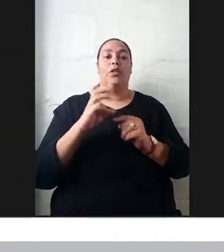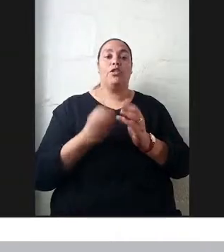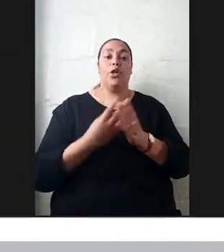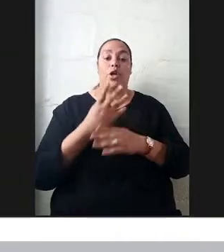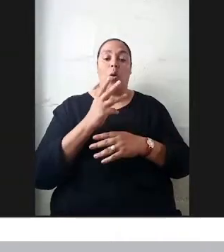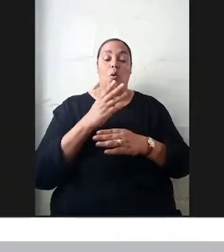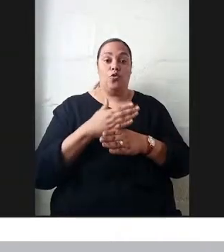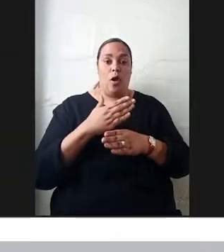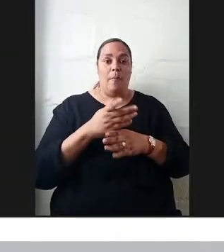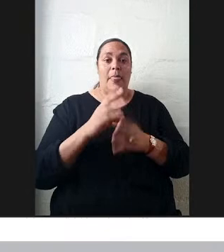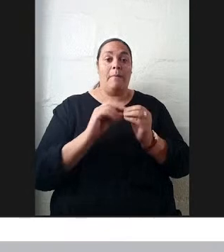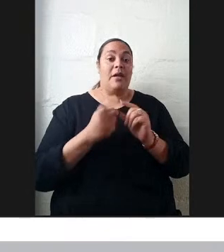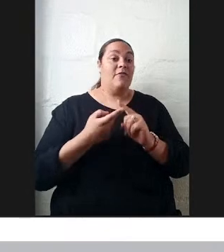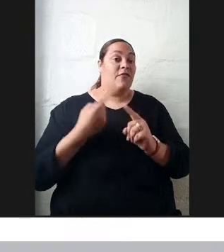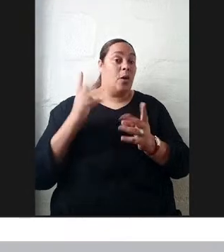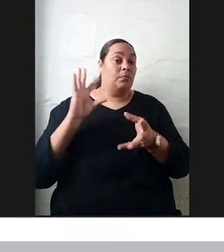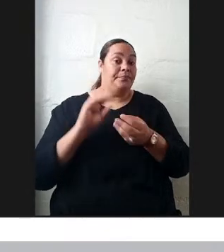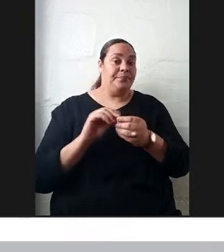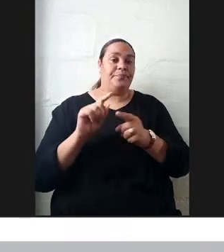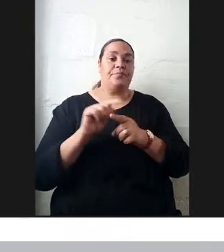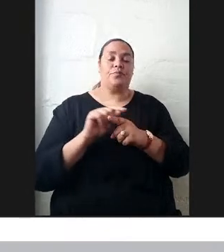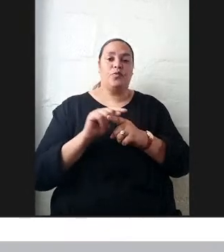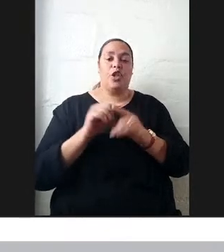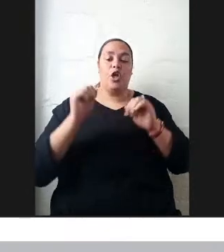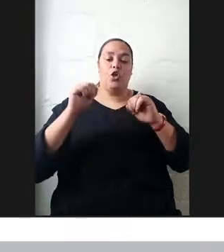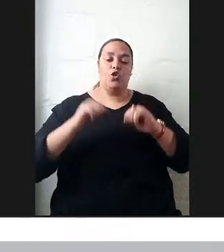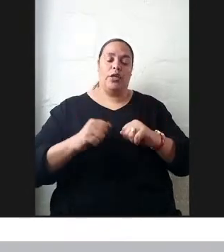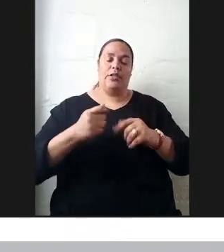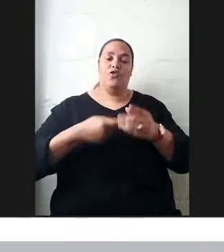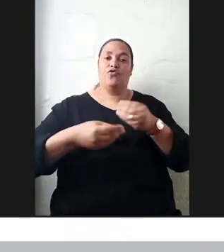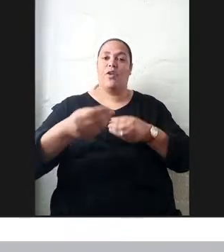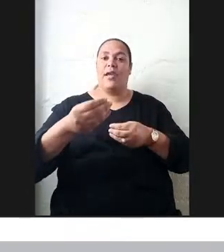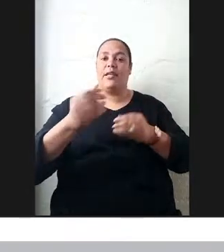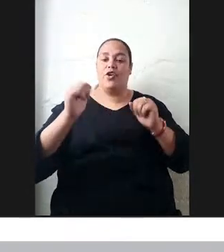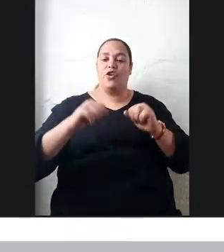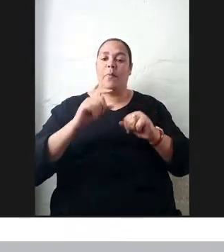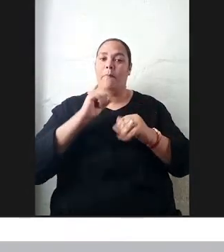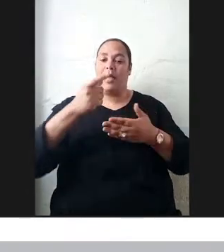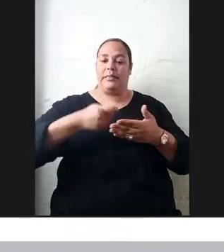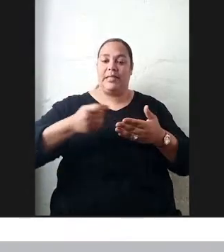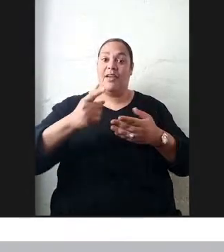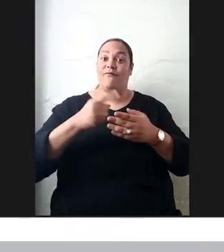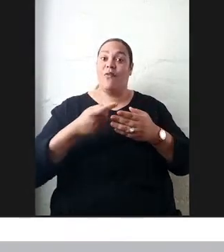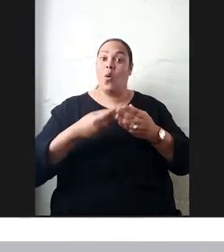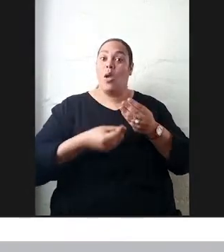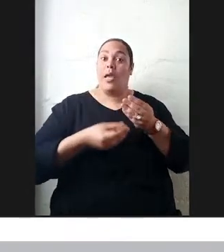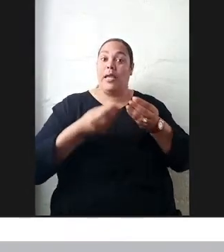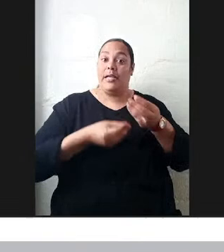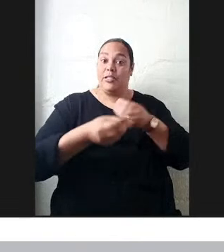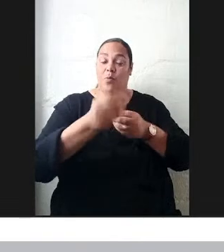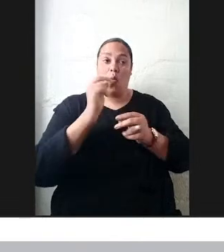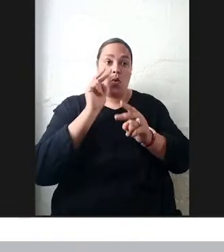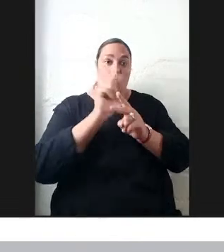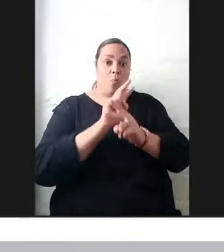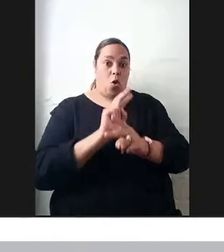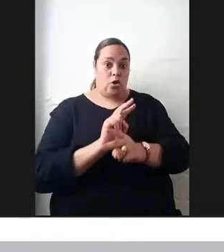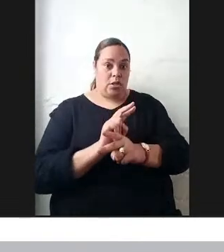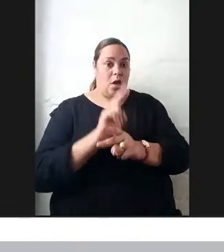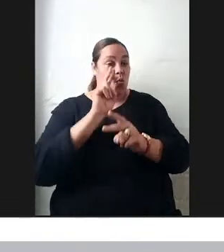made up of the trade agreements that are signed in relation to exports. So that's monitored. We monitor that every single